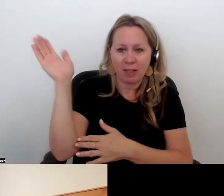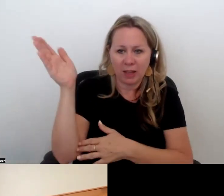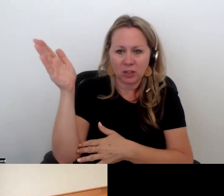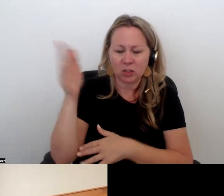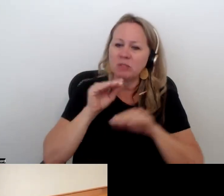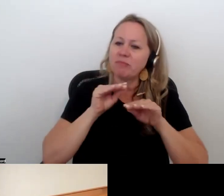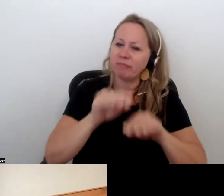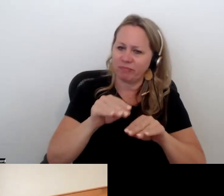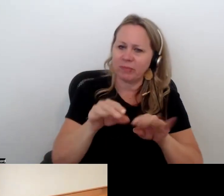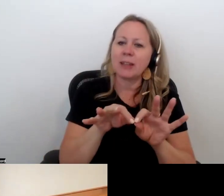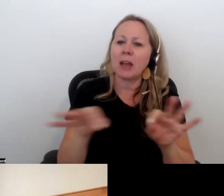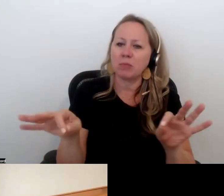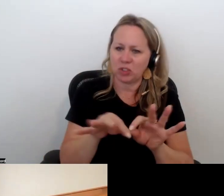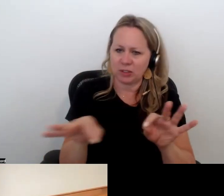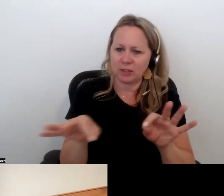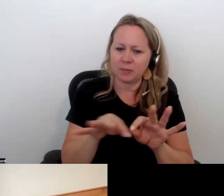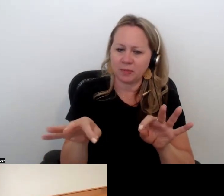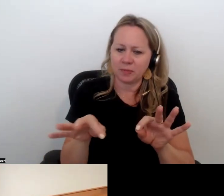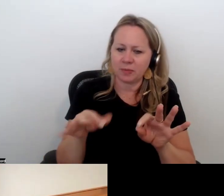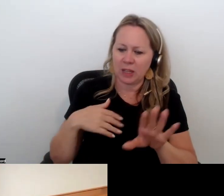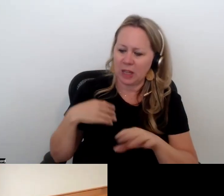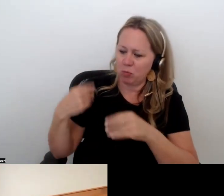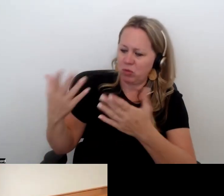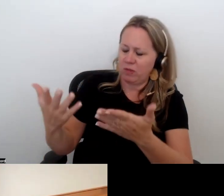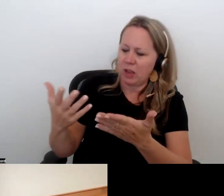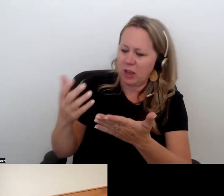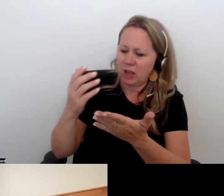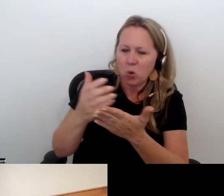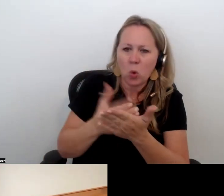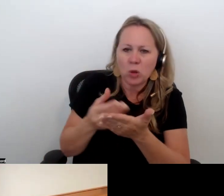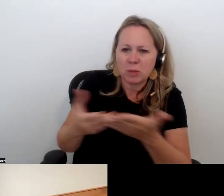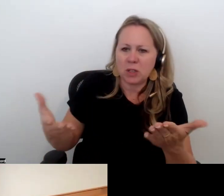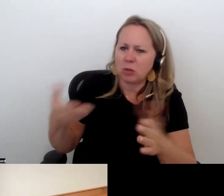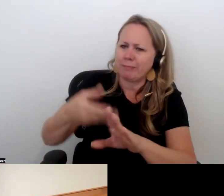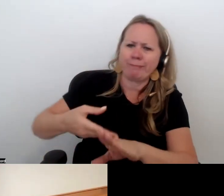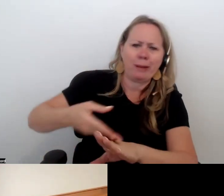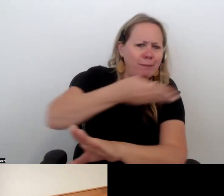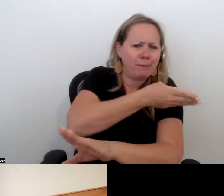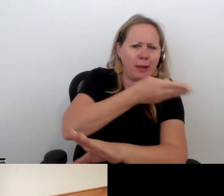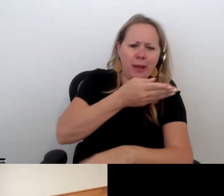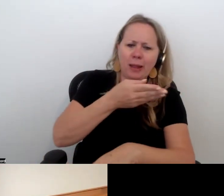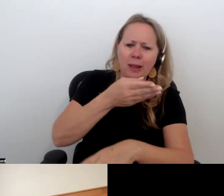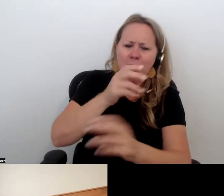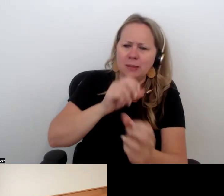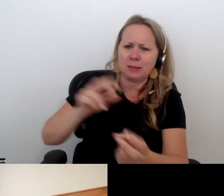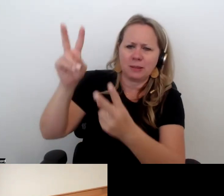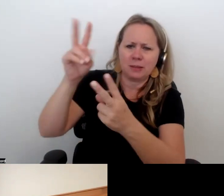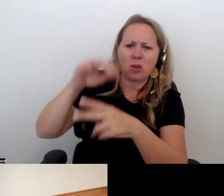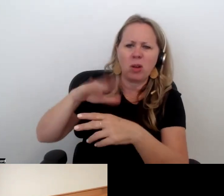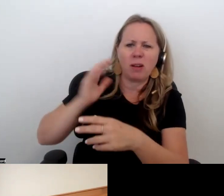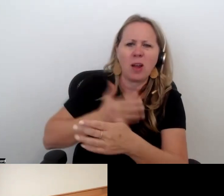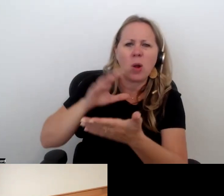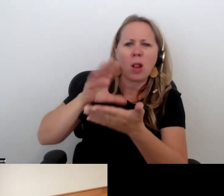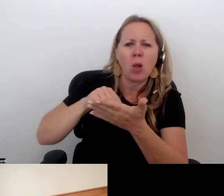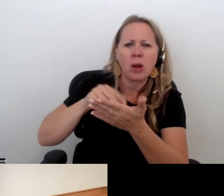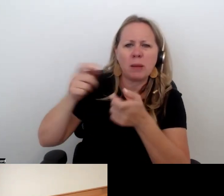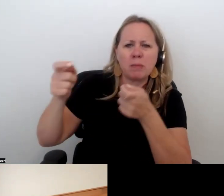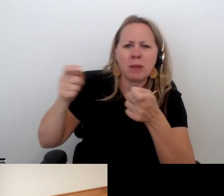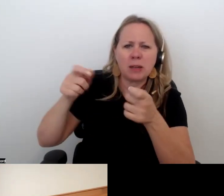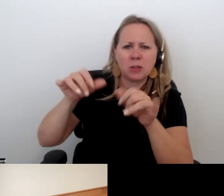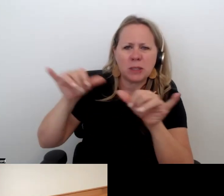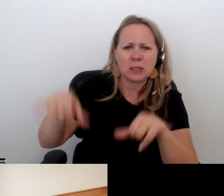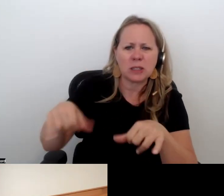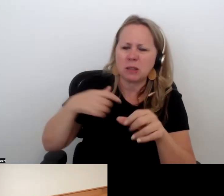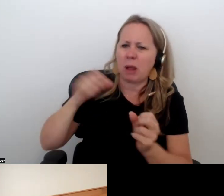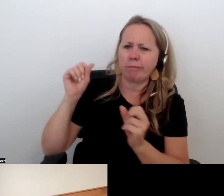well. I provide all my course materials in advance on our learning management system. I